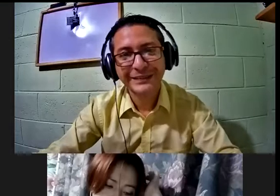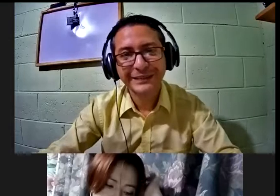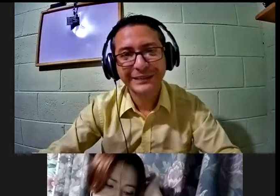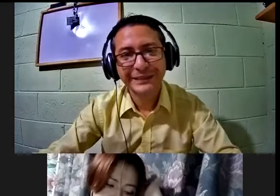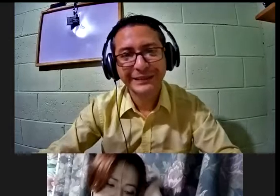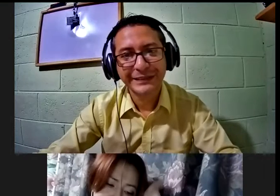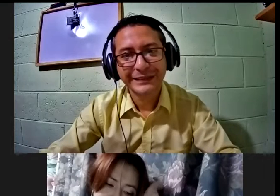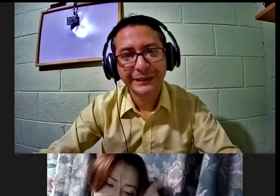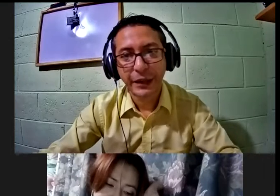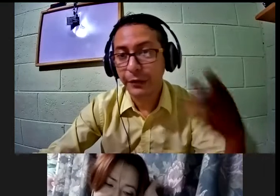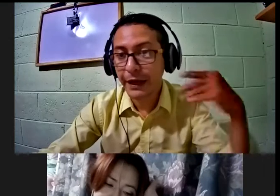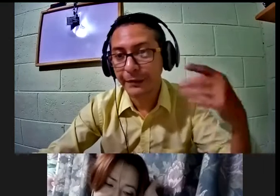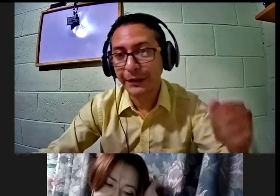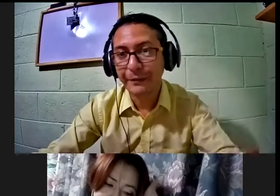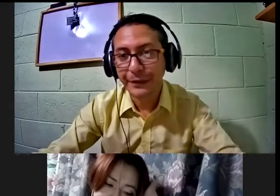Okay.